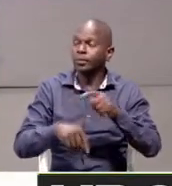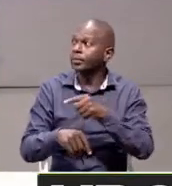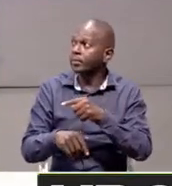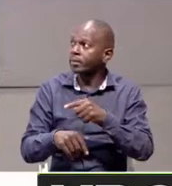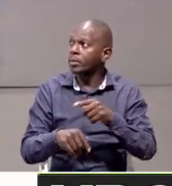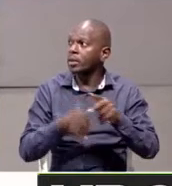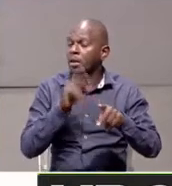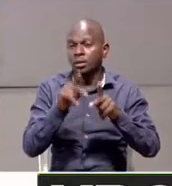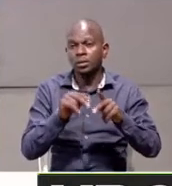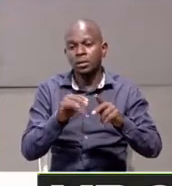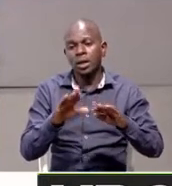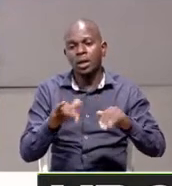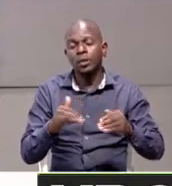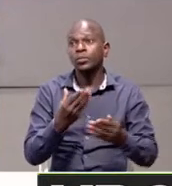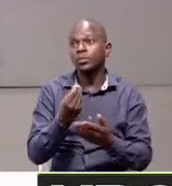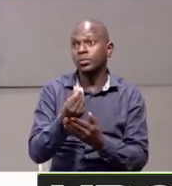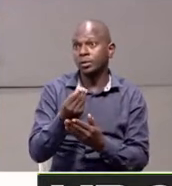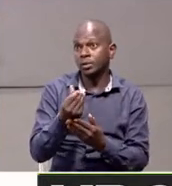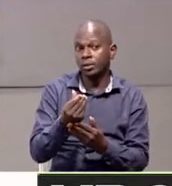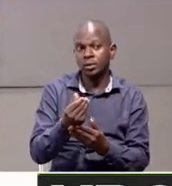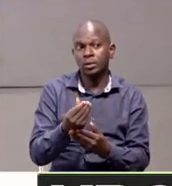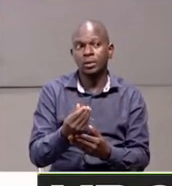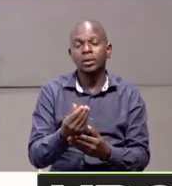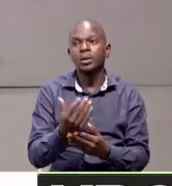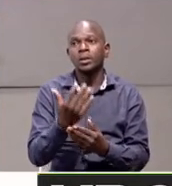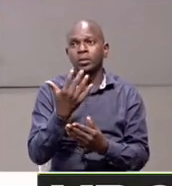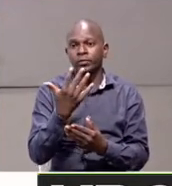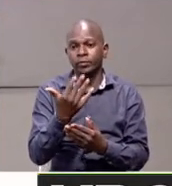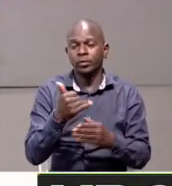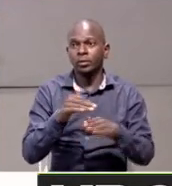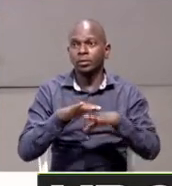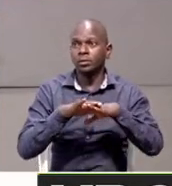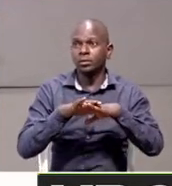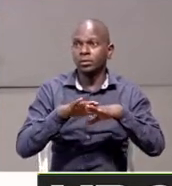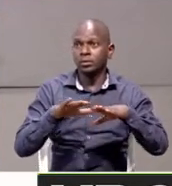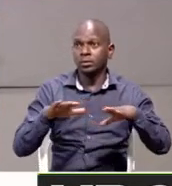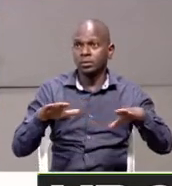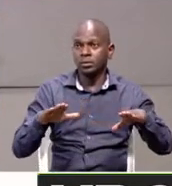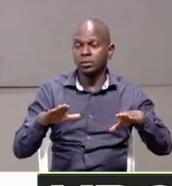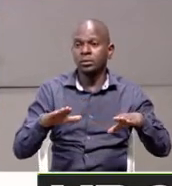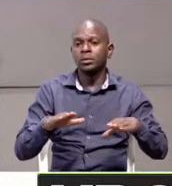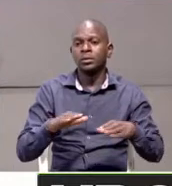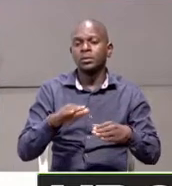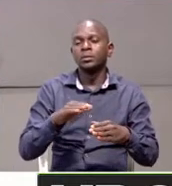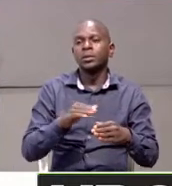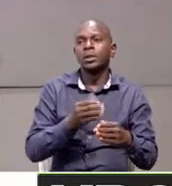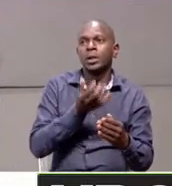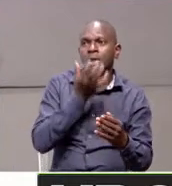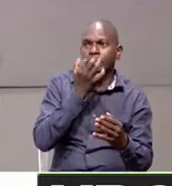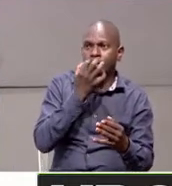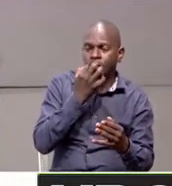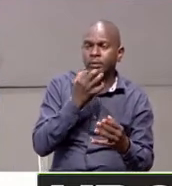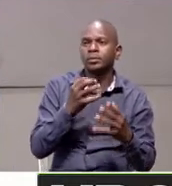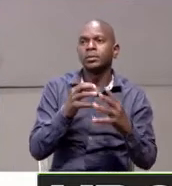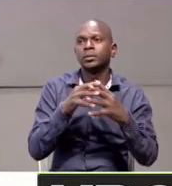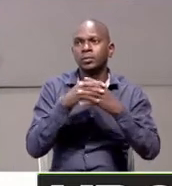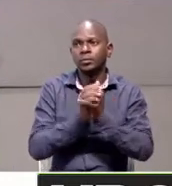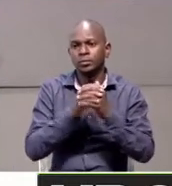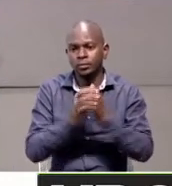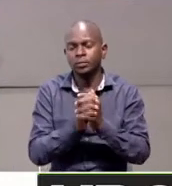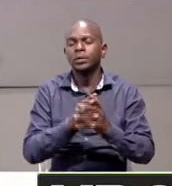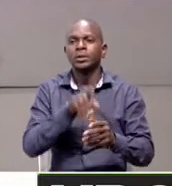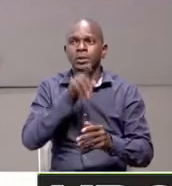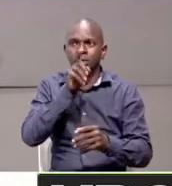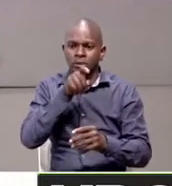people how to make money. The 4 acres, the planting of the mangoes, the oranges, the chicken, the